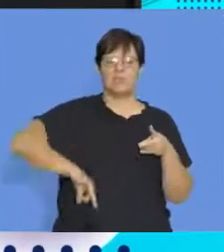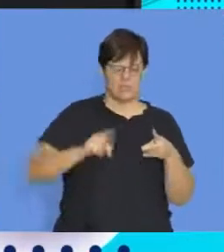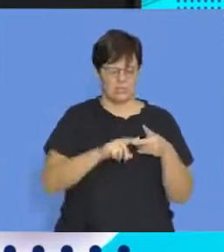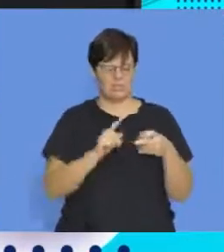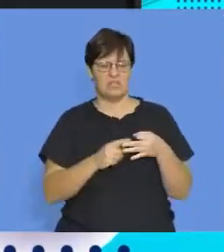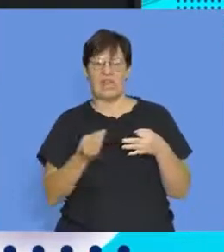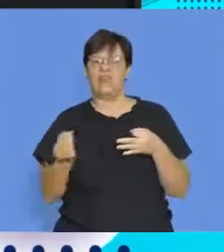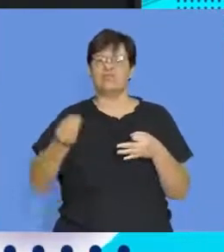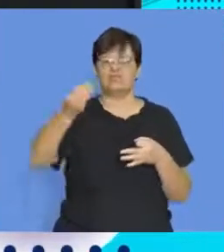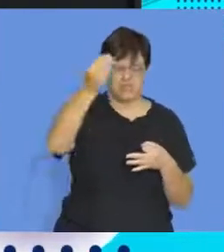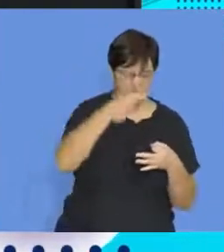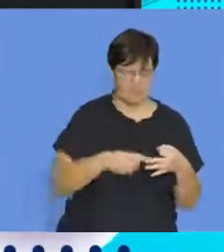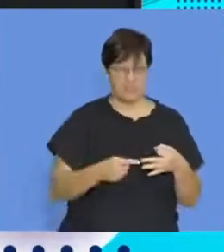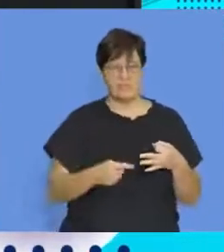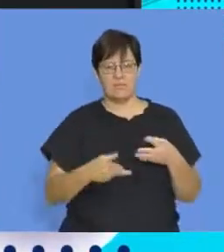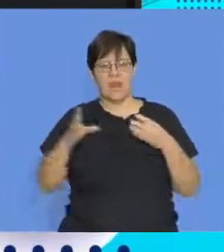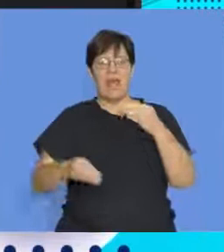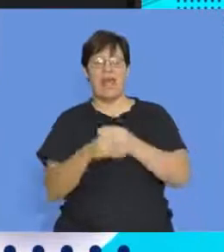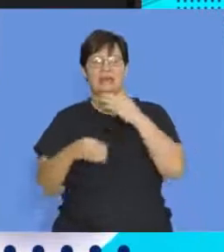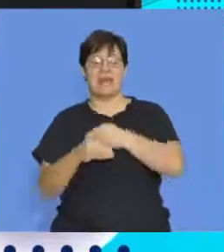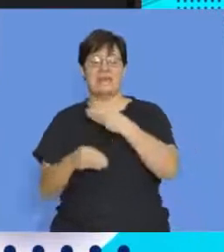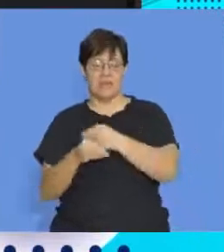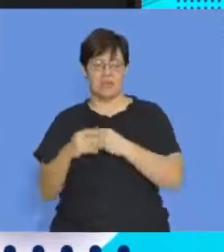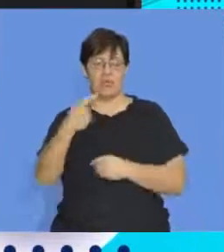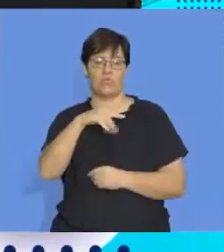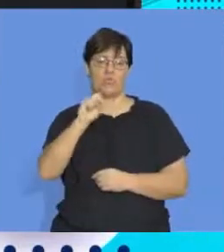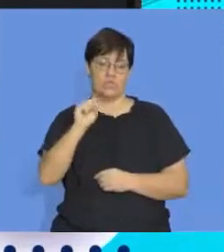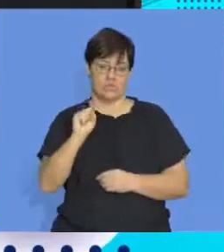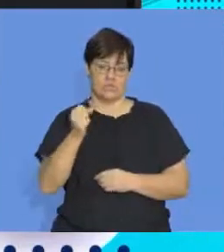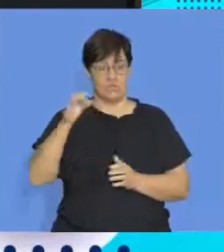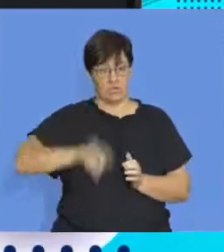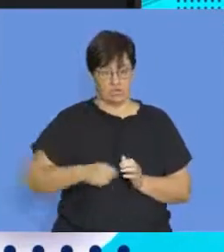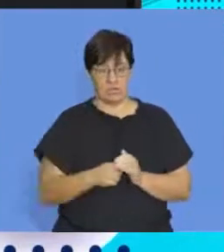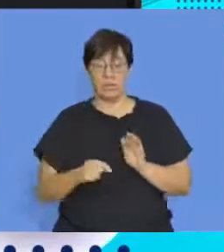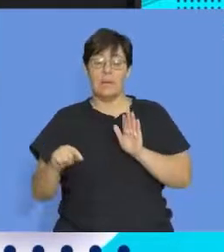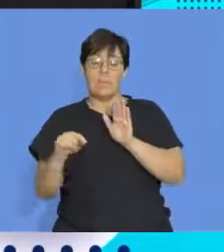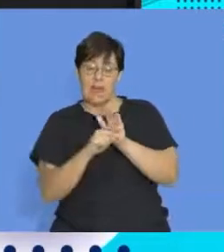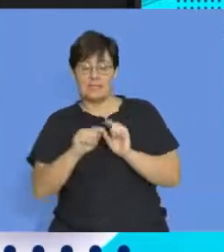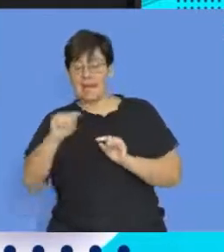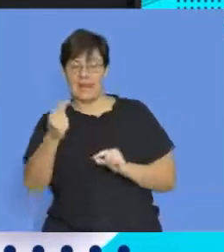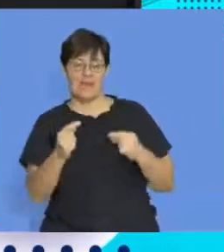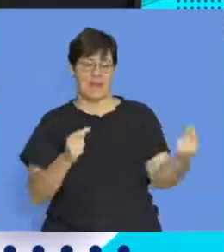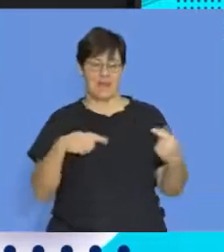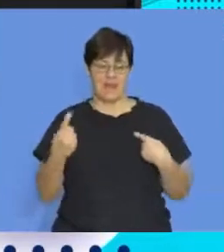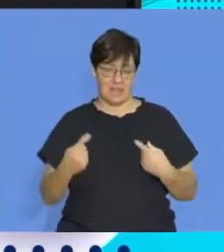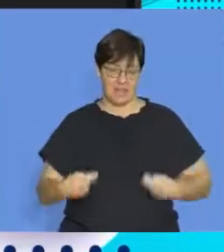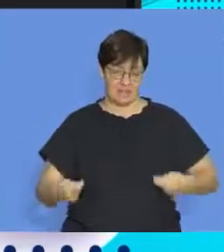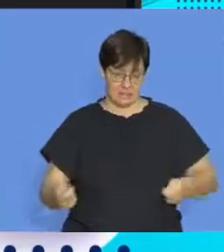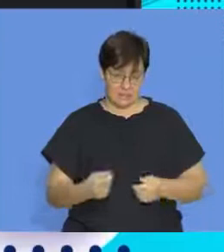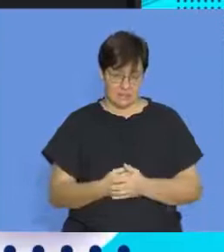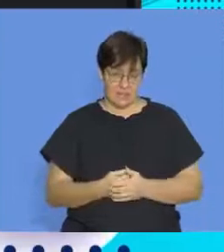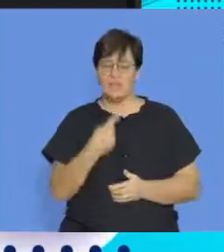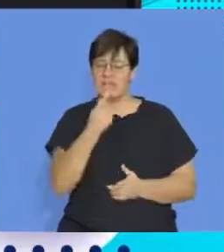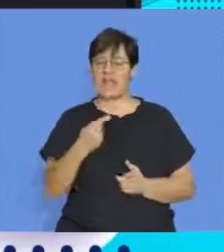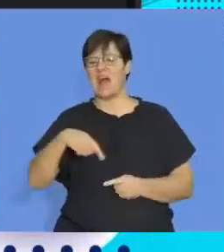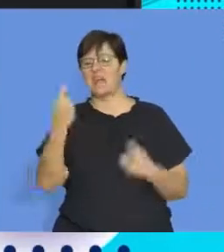income, interest income. I'm adding this to my gross profit minus other expenses. When